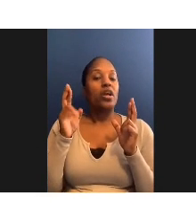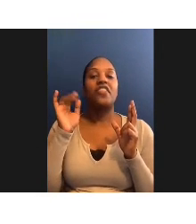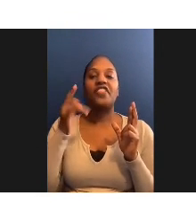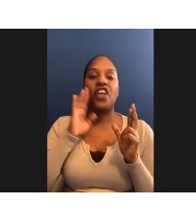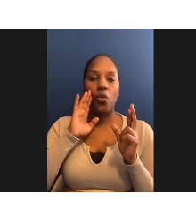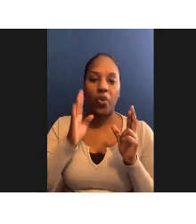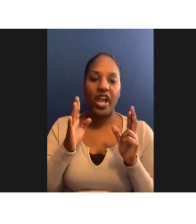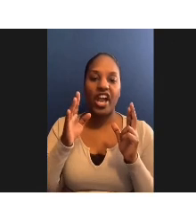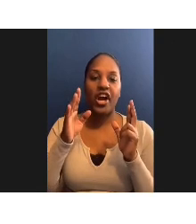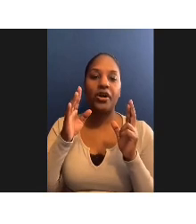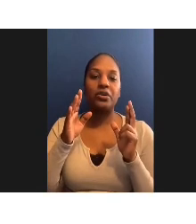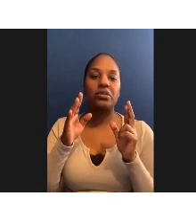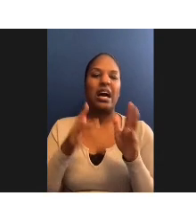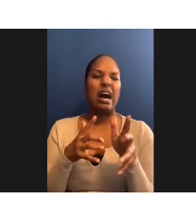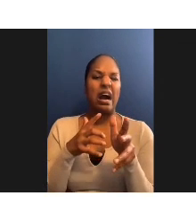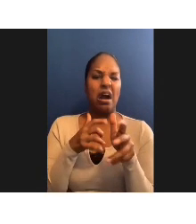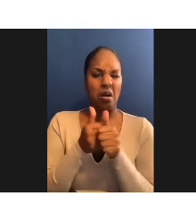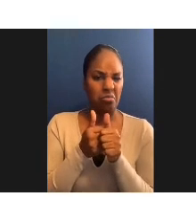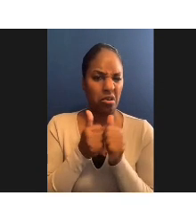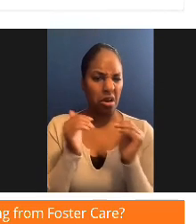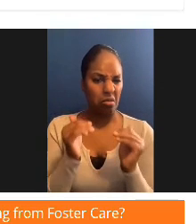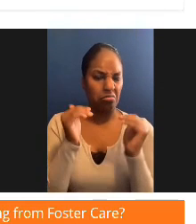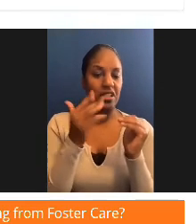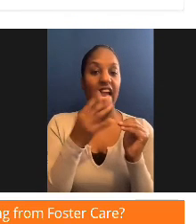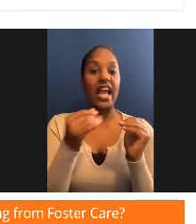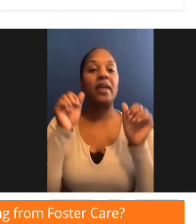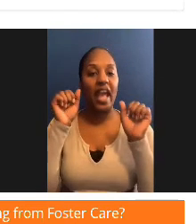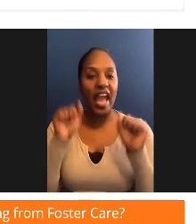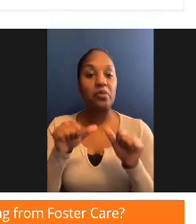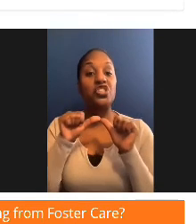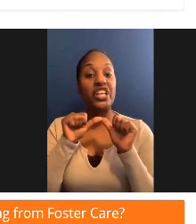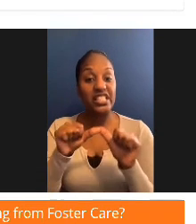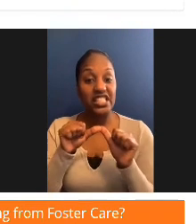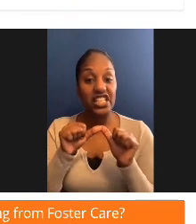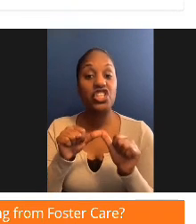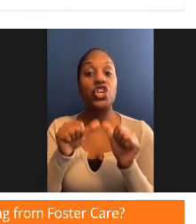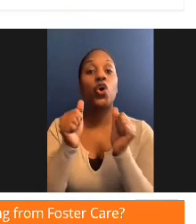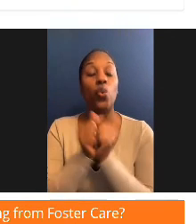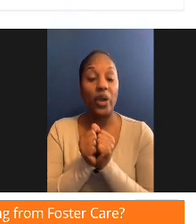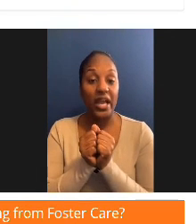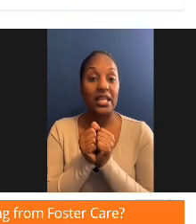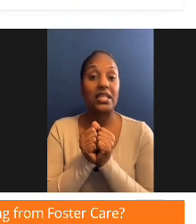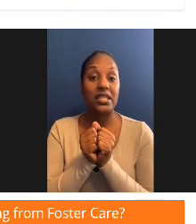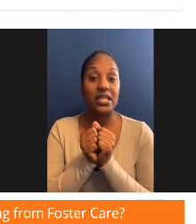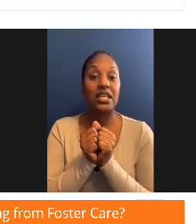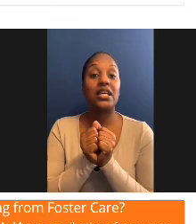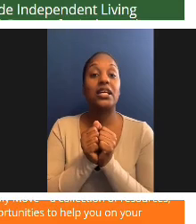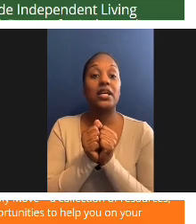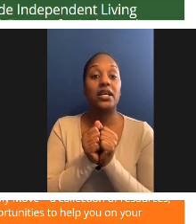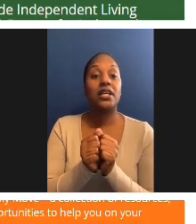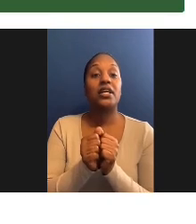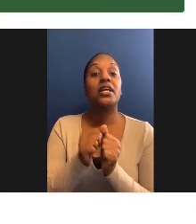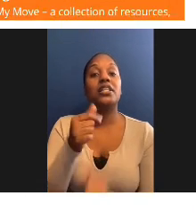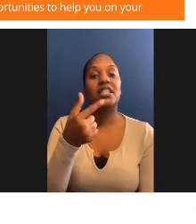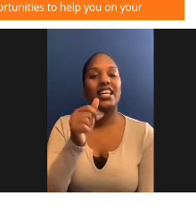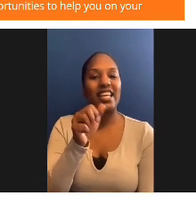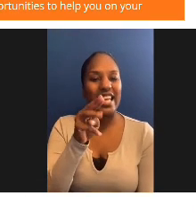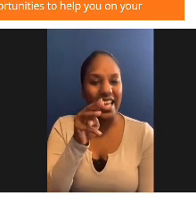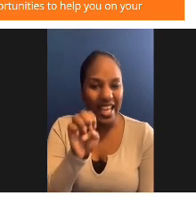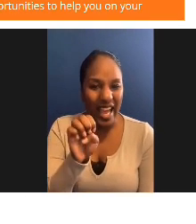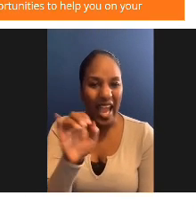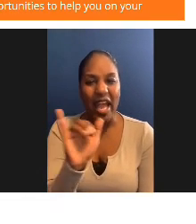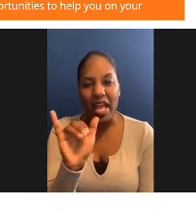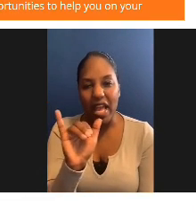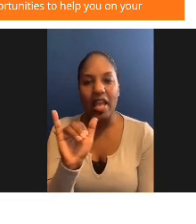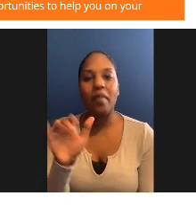will upgrade and we will be able to continue with the game-like activities because they